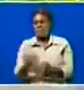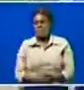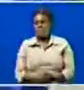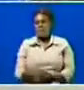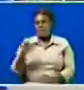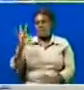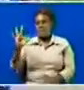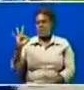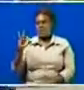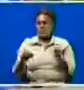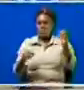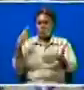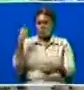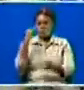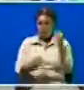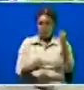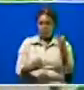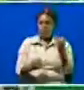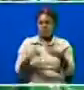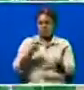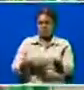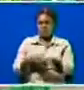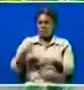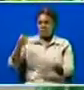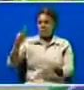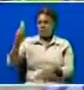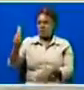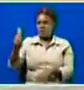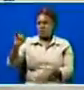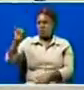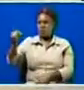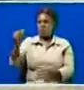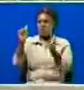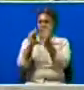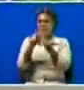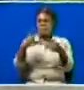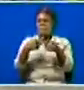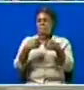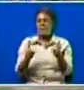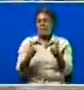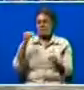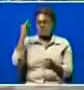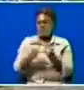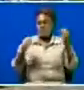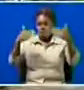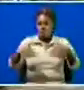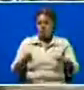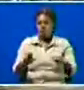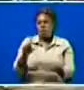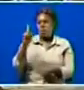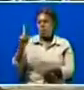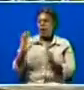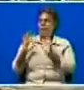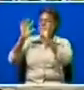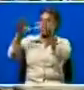A thrilling final period saw MKU score 22 points to JKUAT 10, but fell short at the end, losing the game by a single